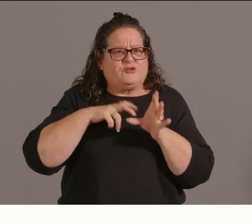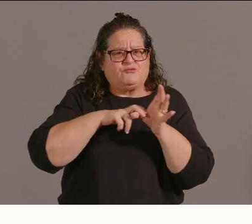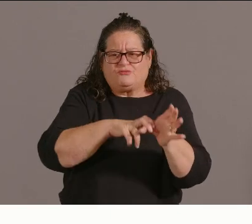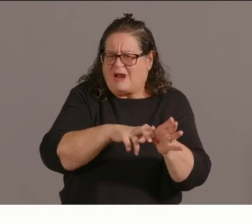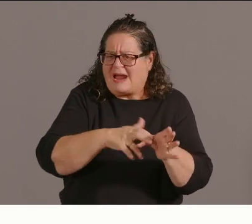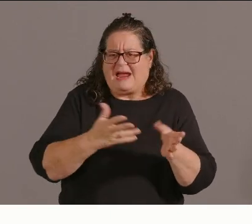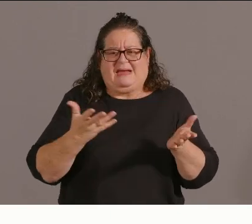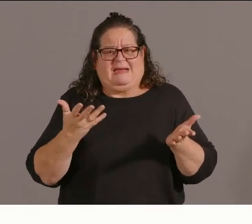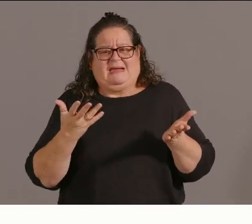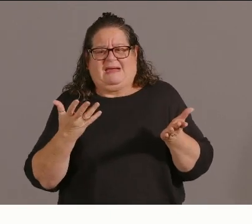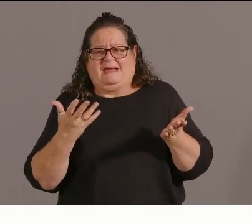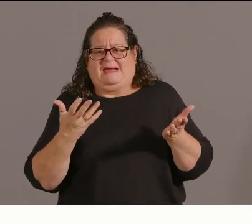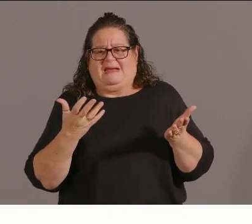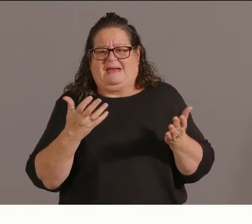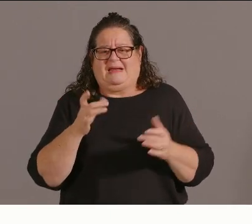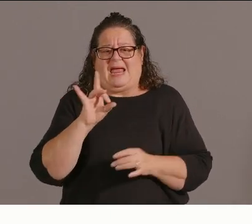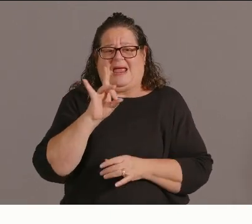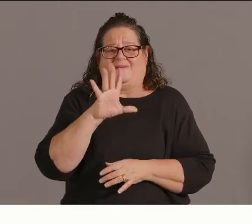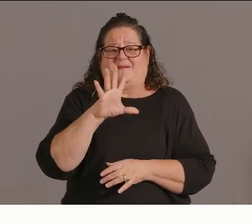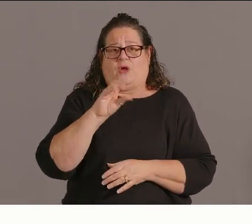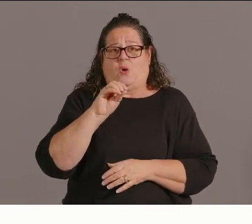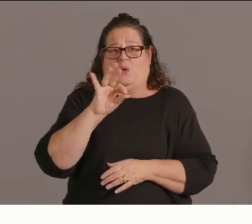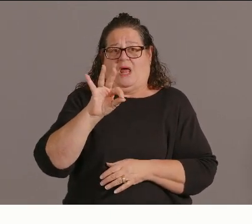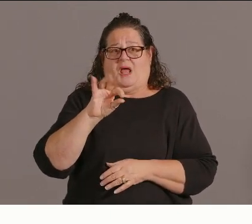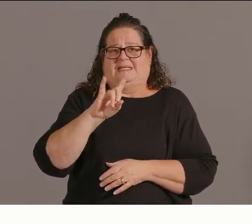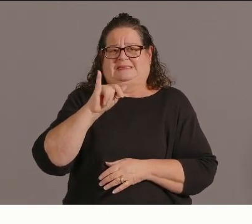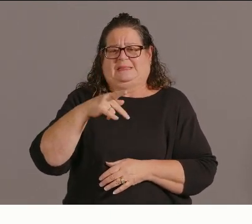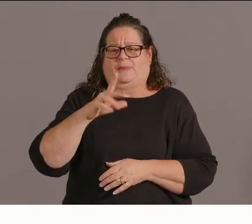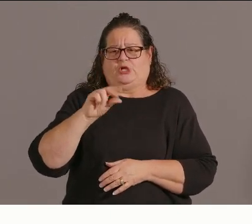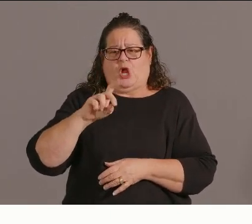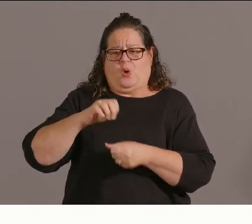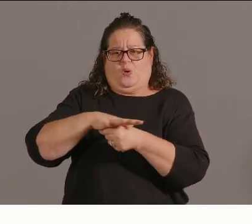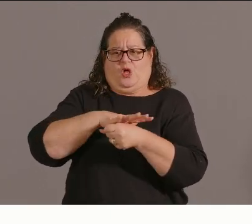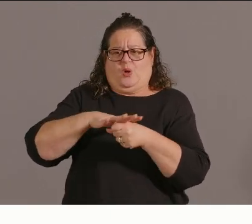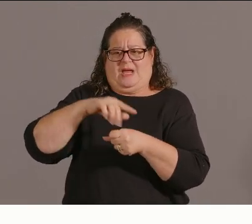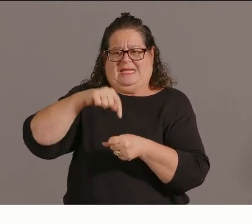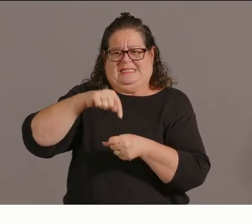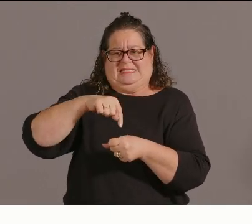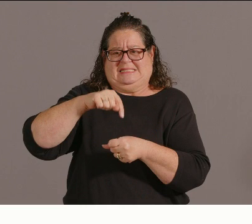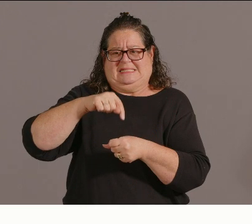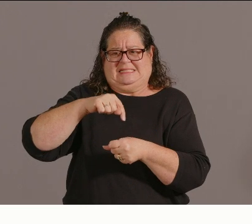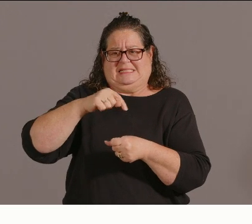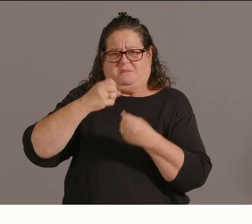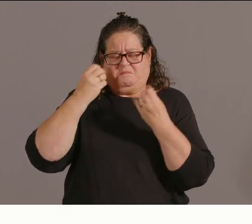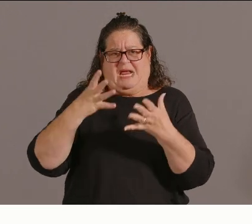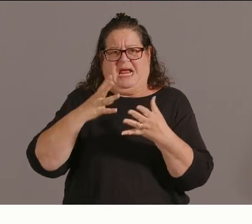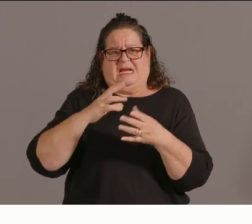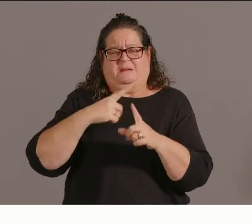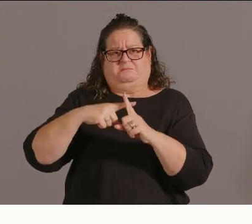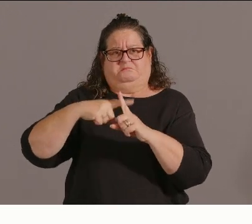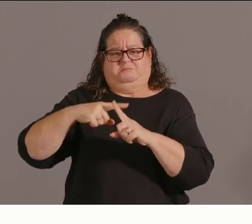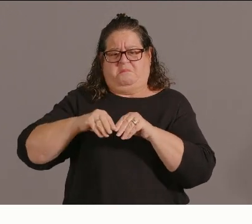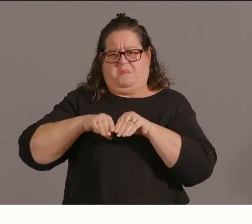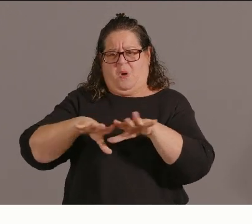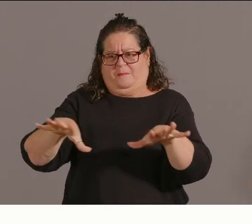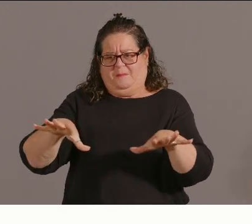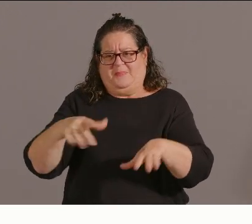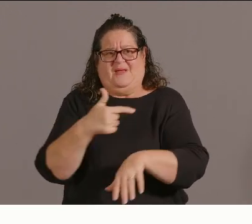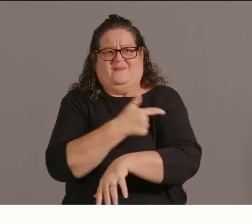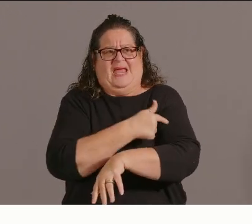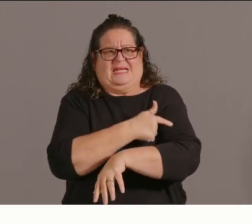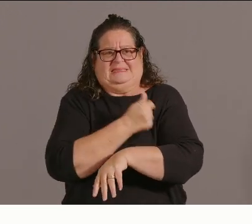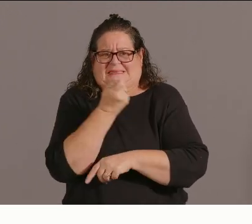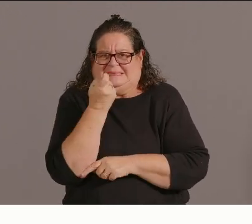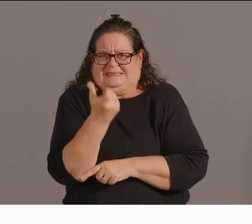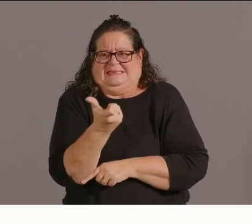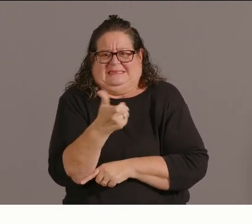higher COVID-19 cases and lower vaccination rates. We use social media before going out to let people